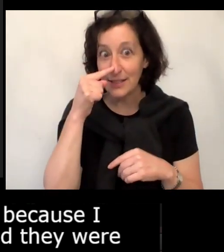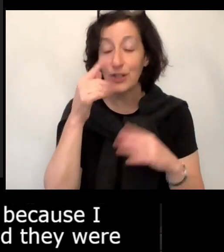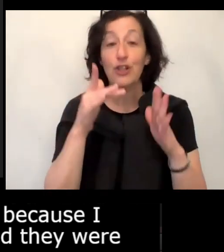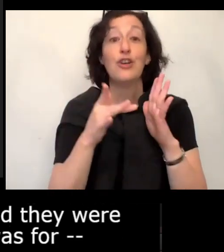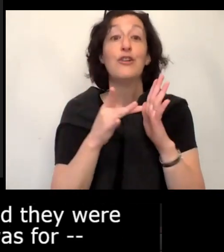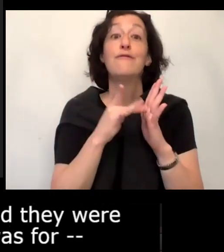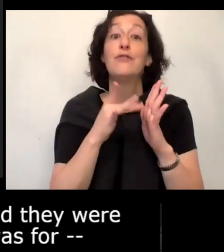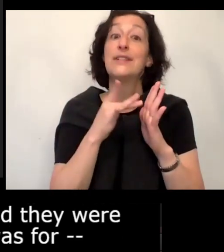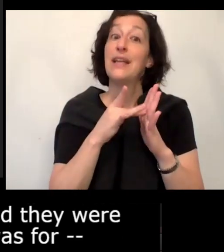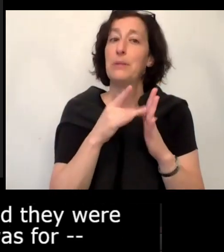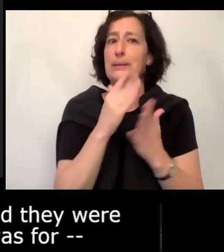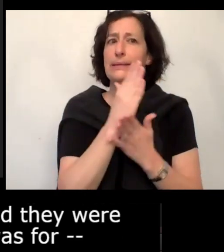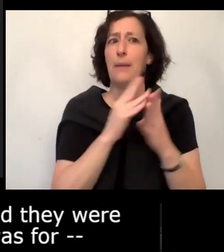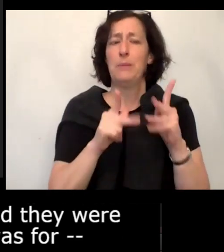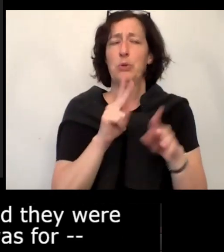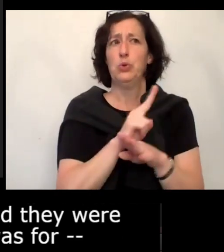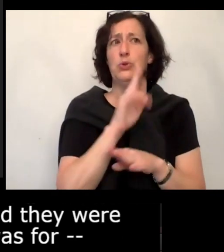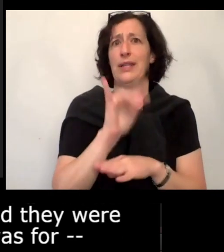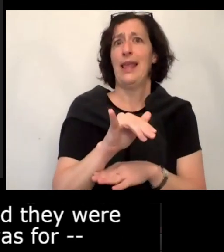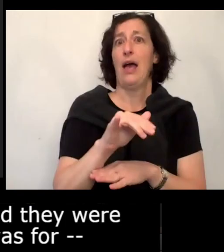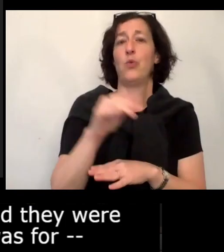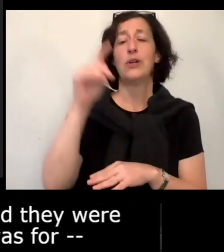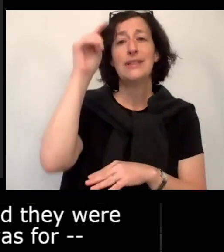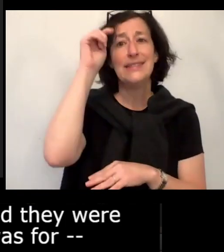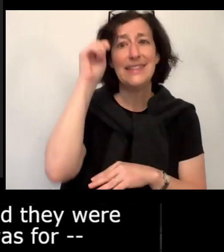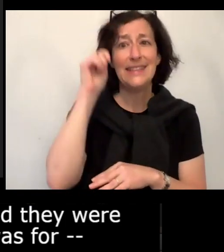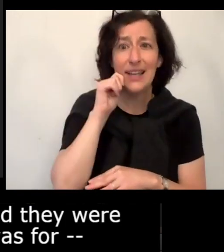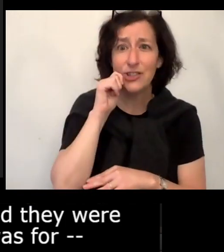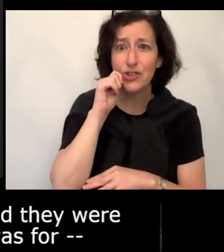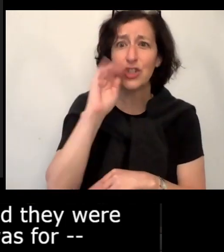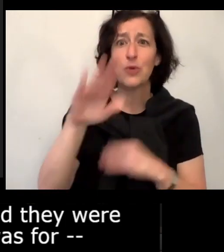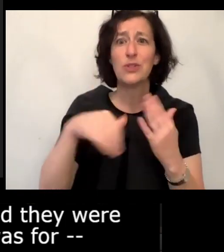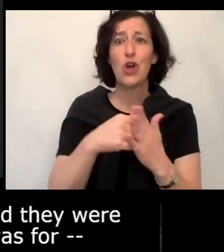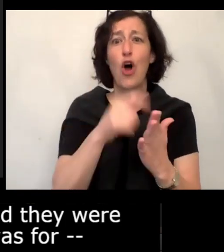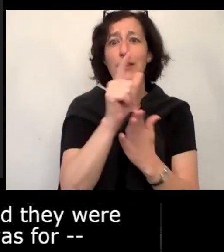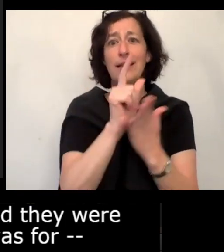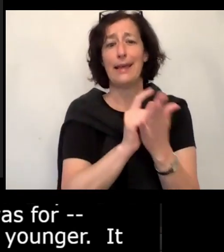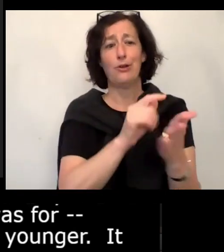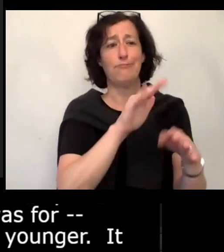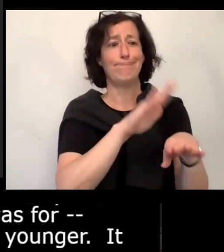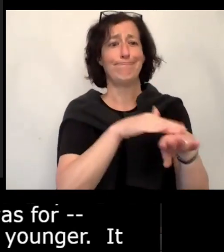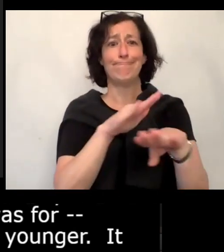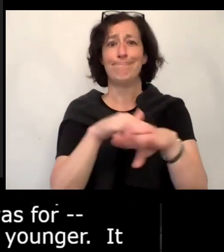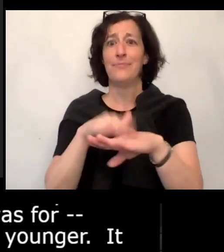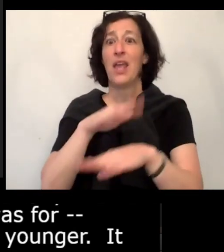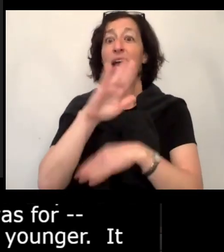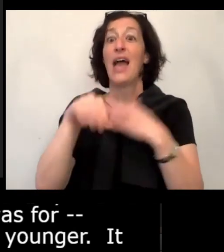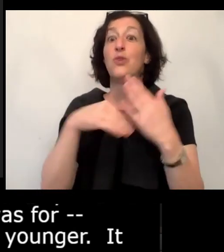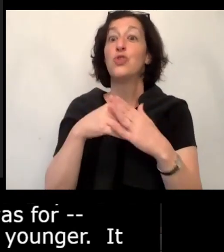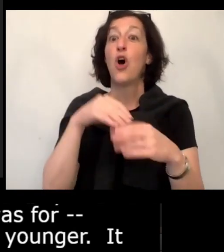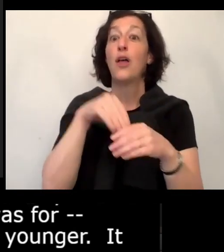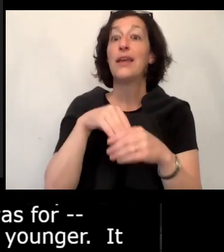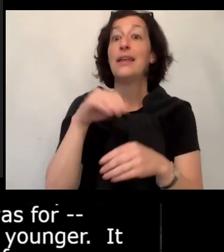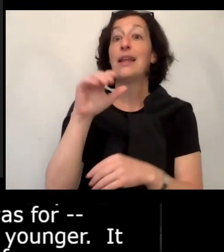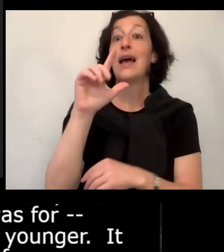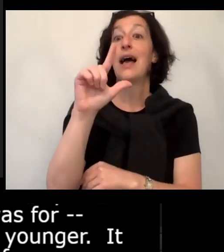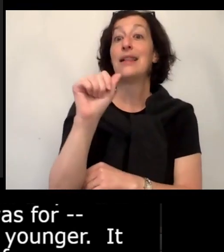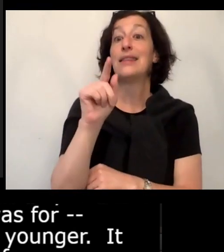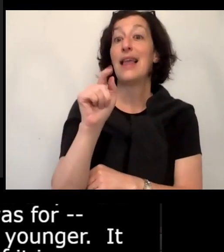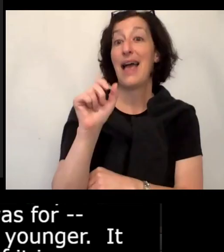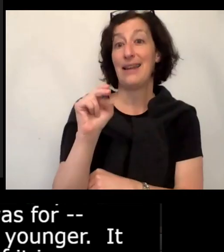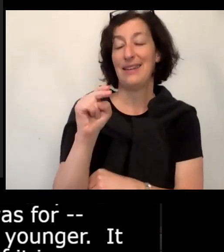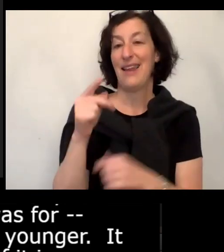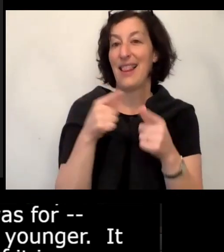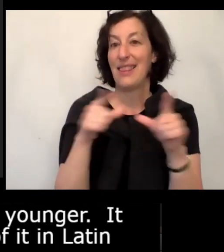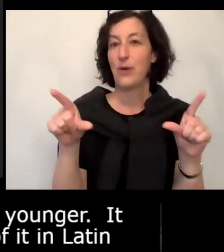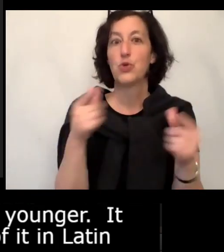younger. And it was all the legal notice stuff, and they had put a lot of it in Latin with no